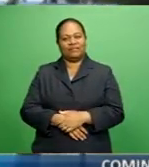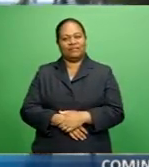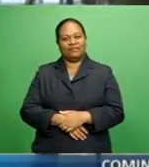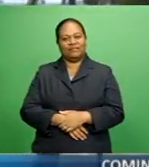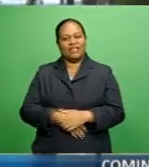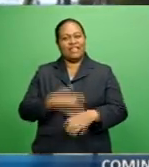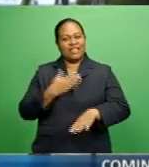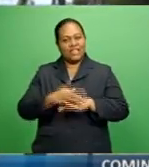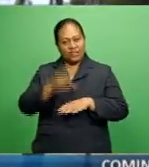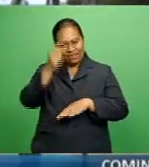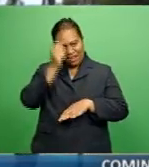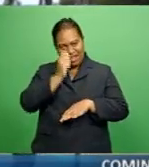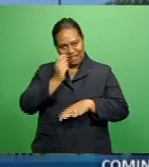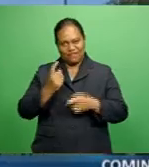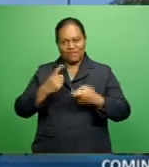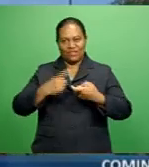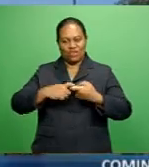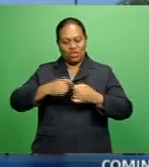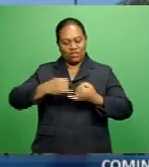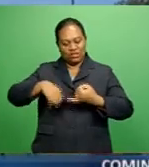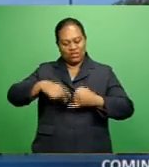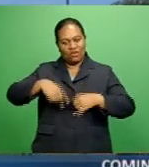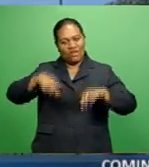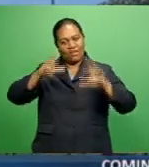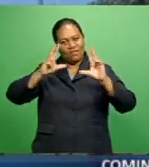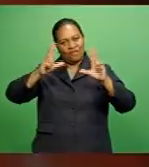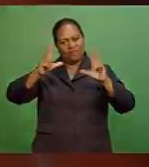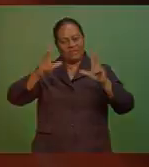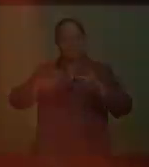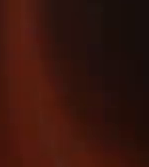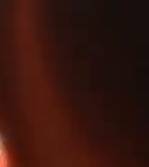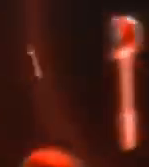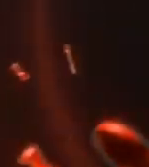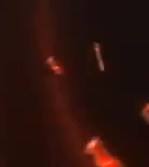And new clubs join Suva Volleyball. This and more coming up.